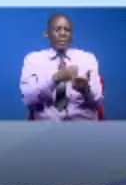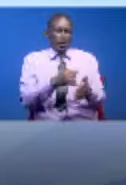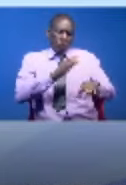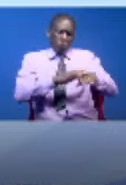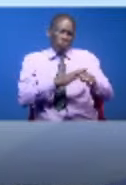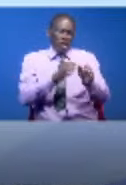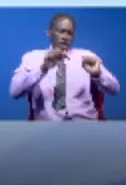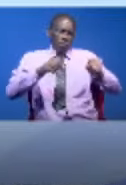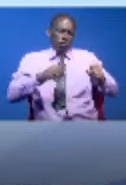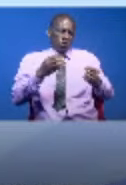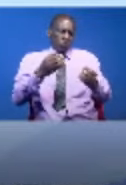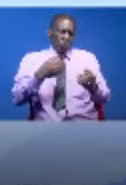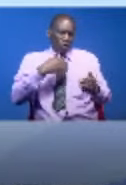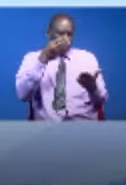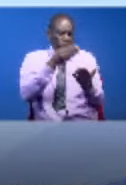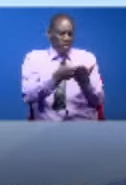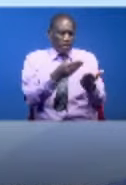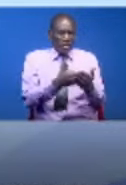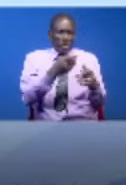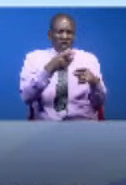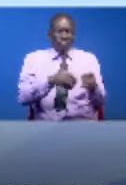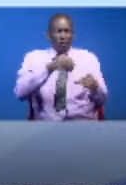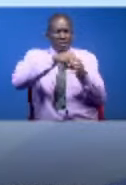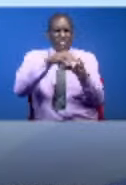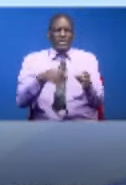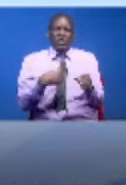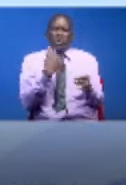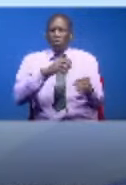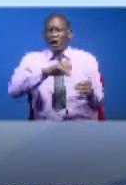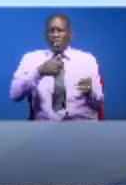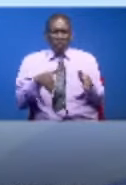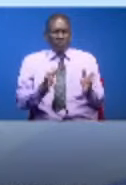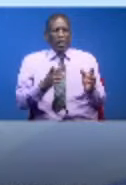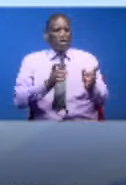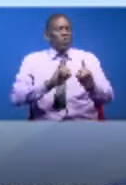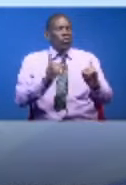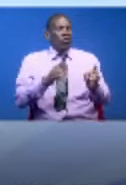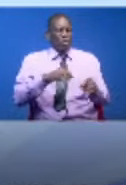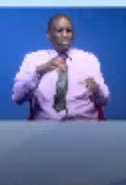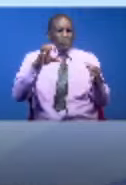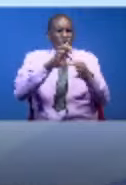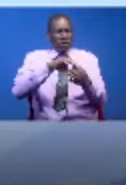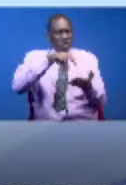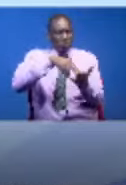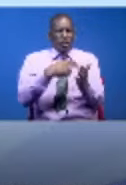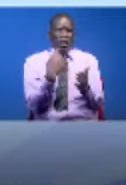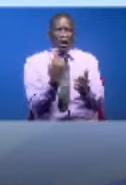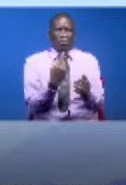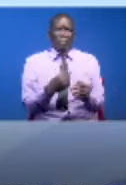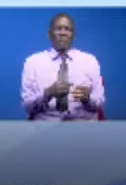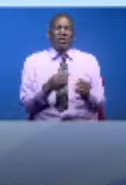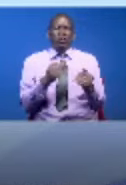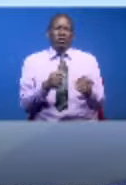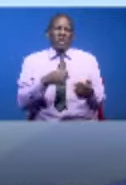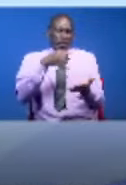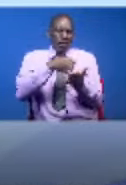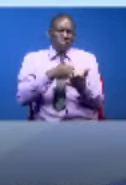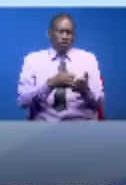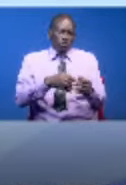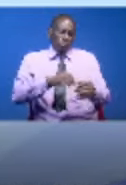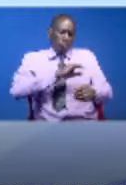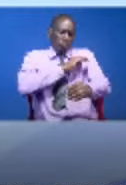to attract financing from investors who otherwise wouldn't have gone in on the project on its own. So it entails the capabilities